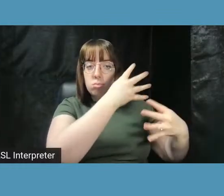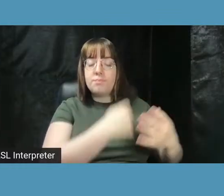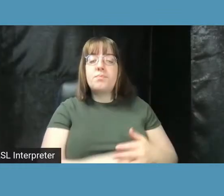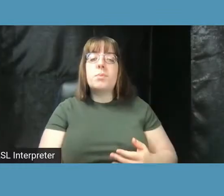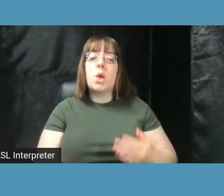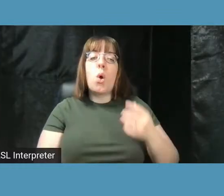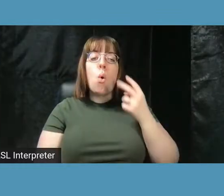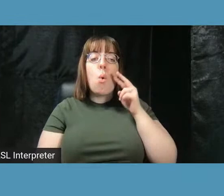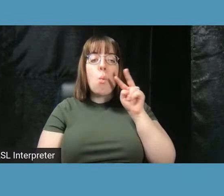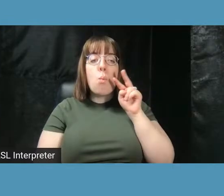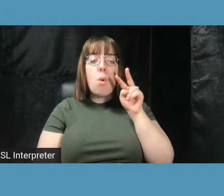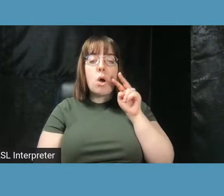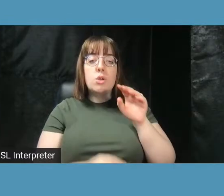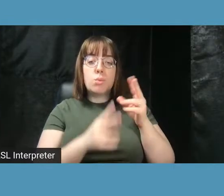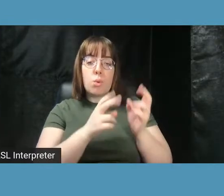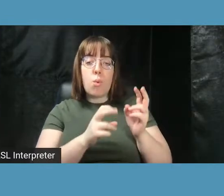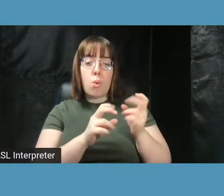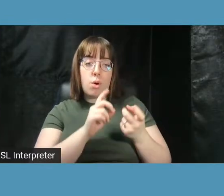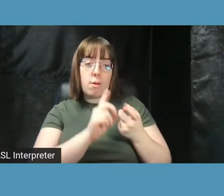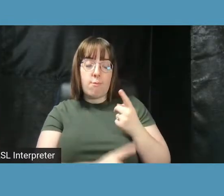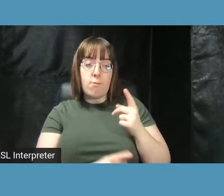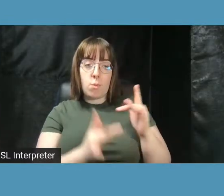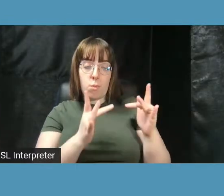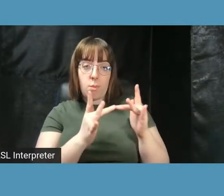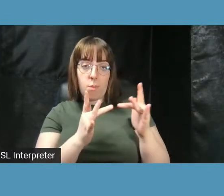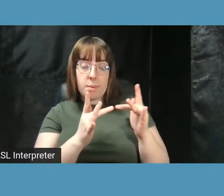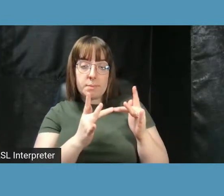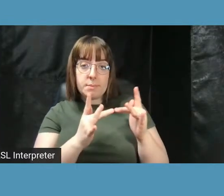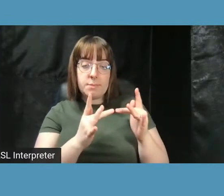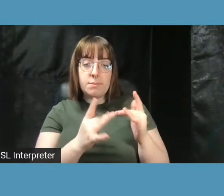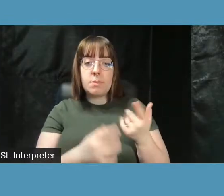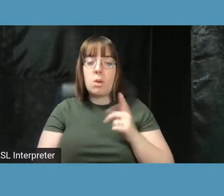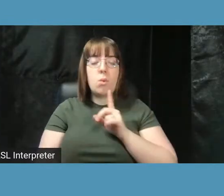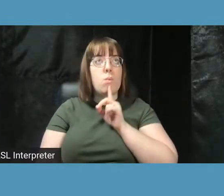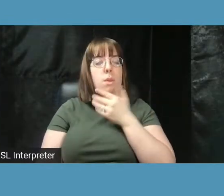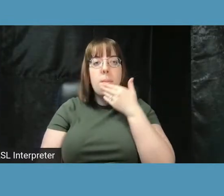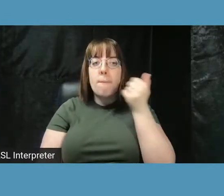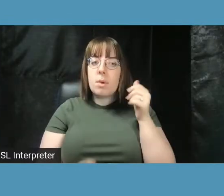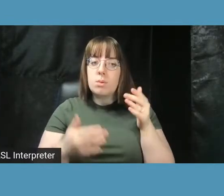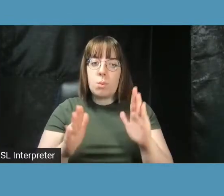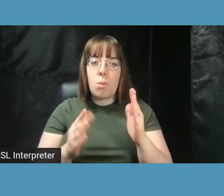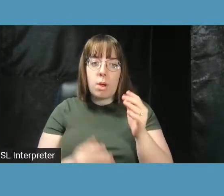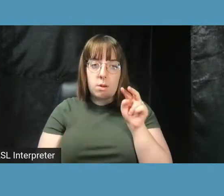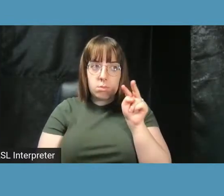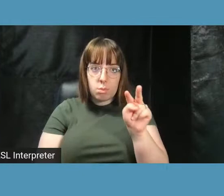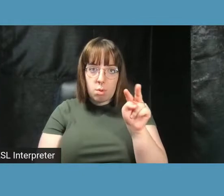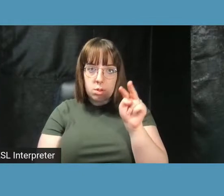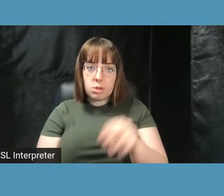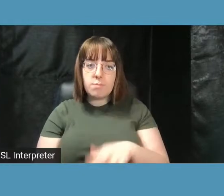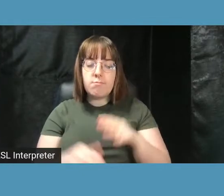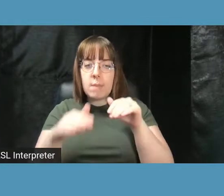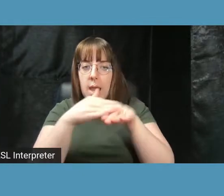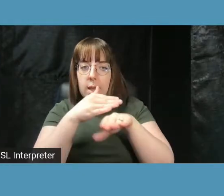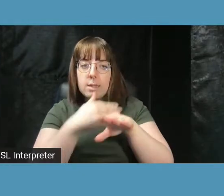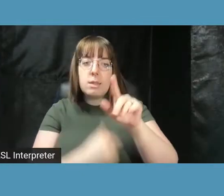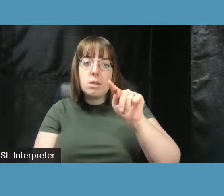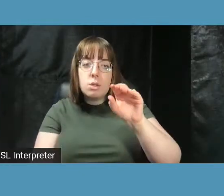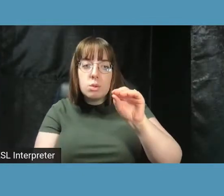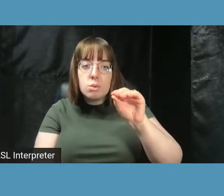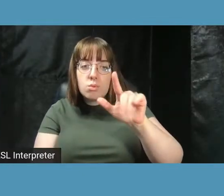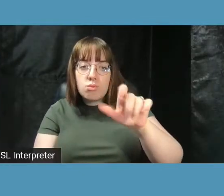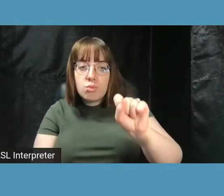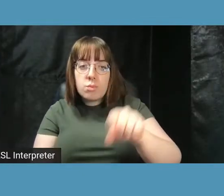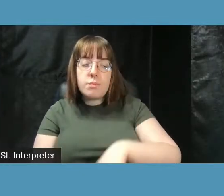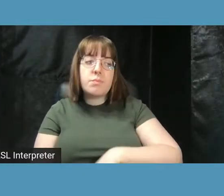from the Museum Learning Hub website is really going to be the best way to access all the tools and with